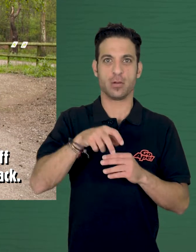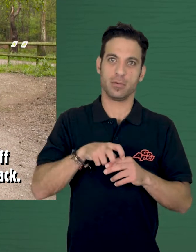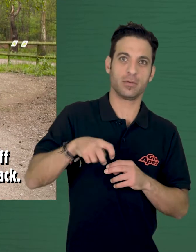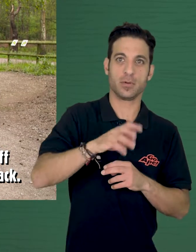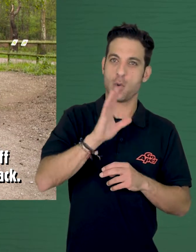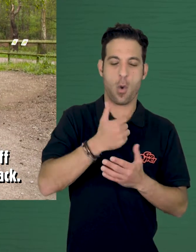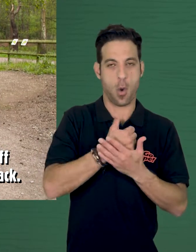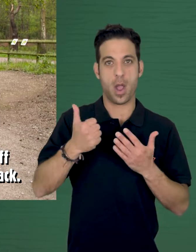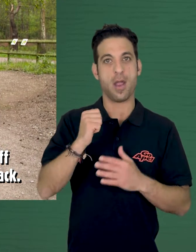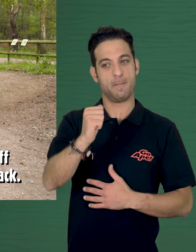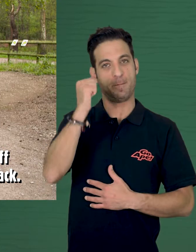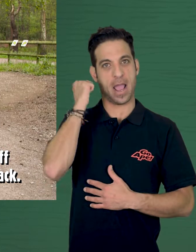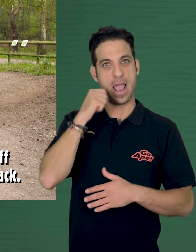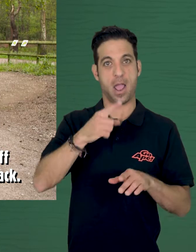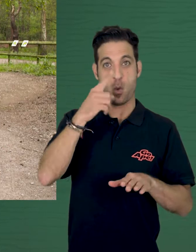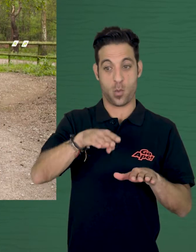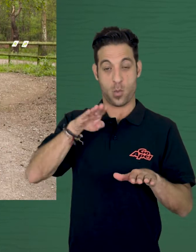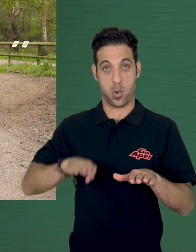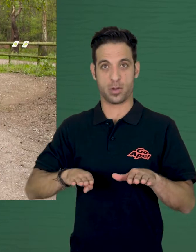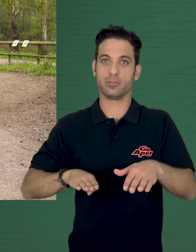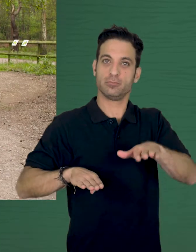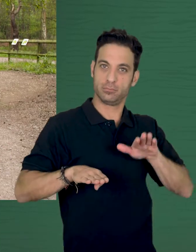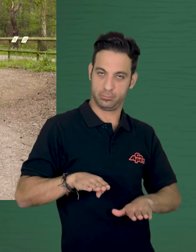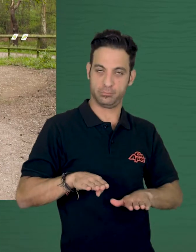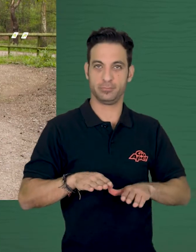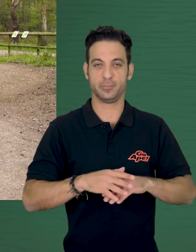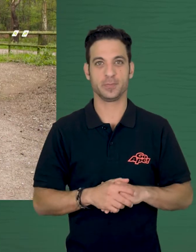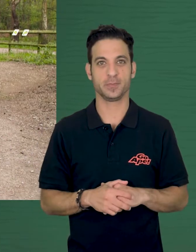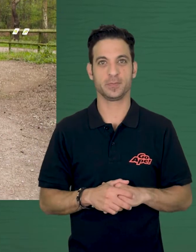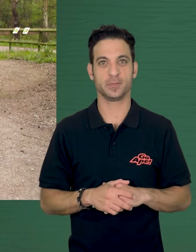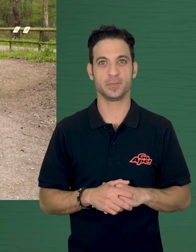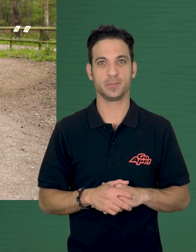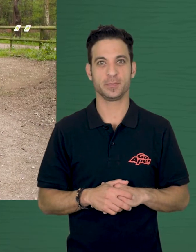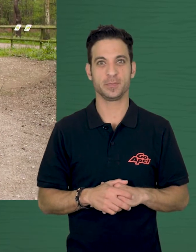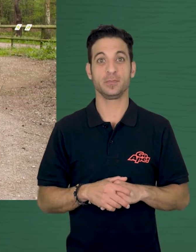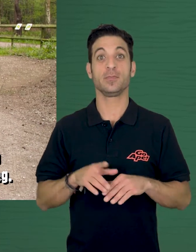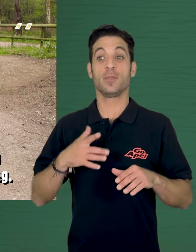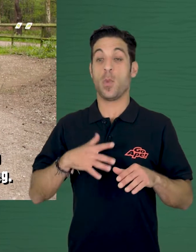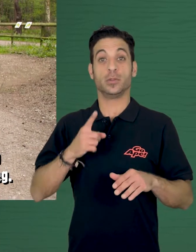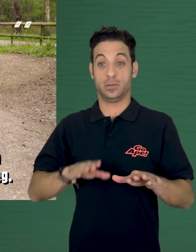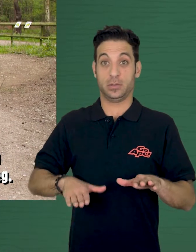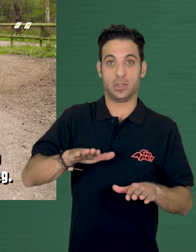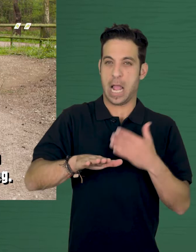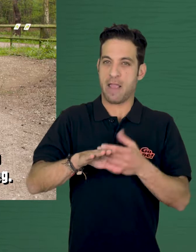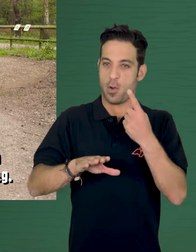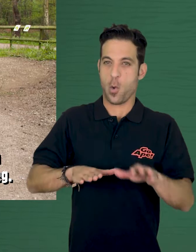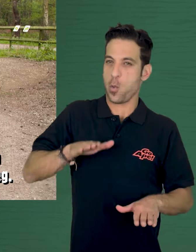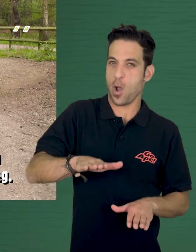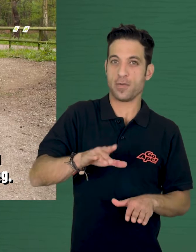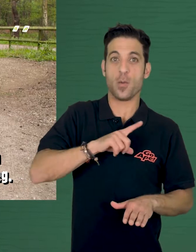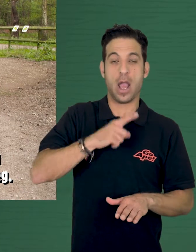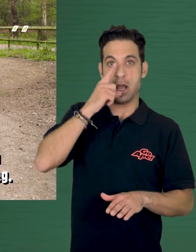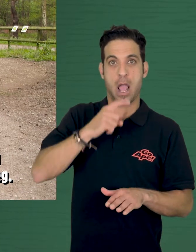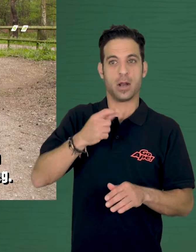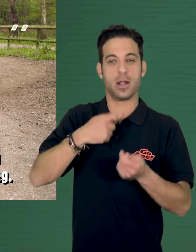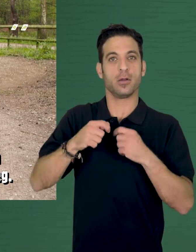Segway, so always step down off the back. Step one foot off quickly, followed by the second. Never leave one foot on the Segway because it can